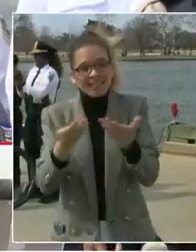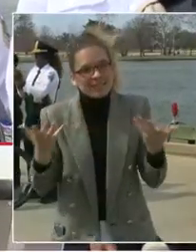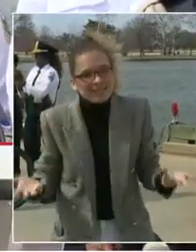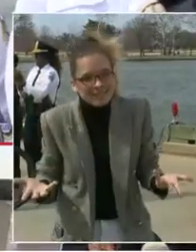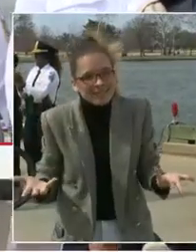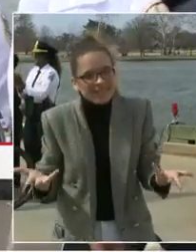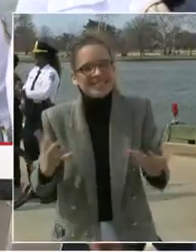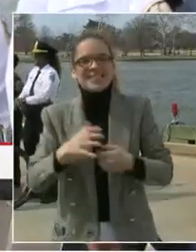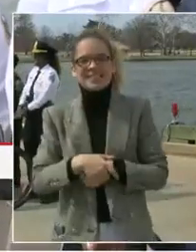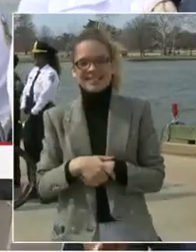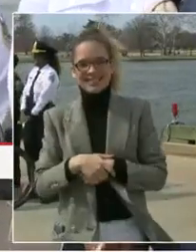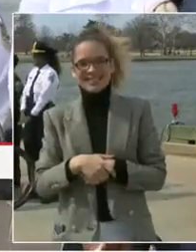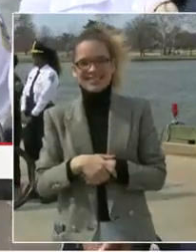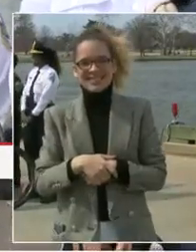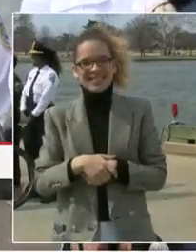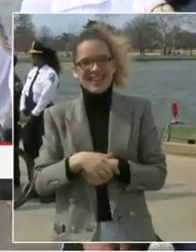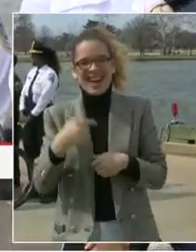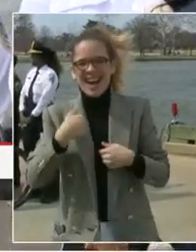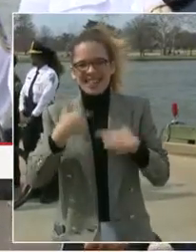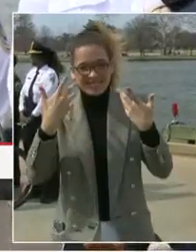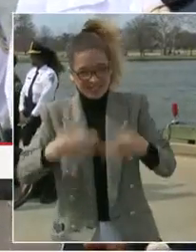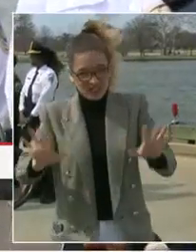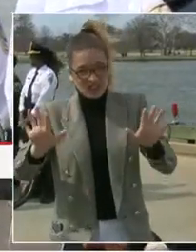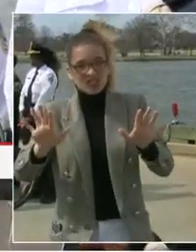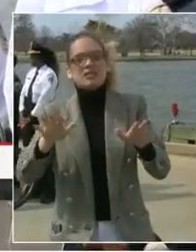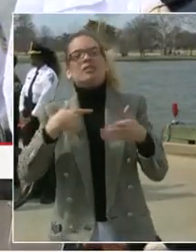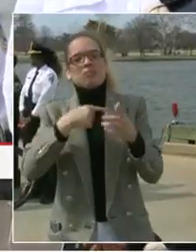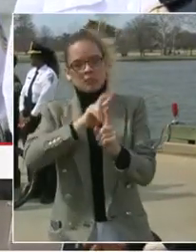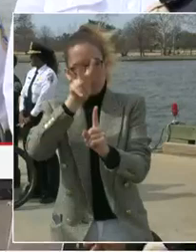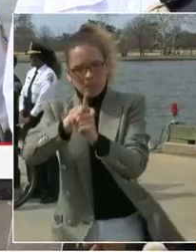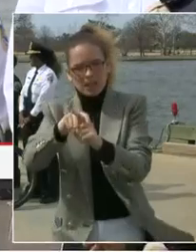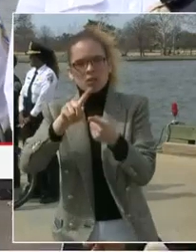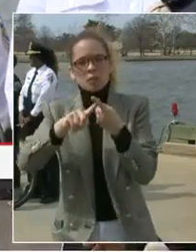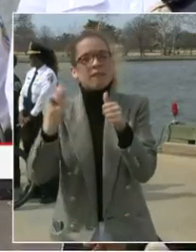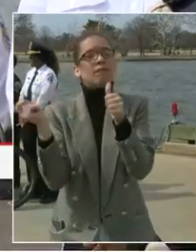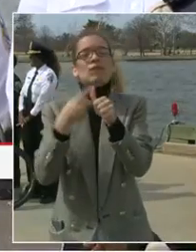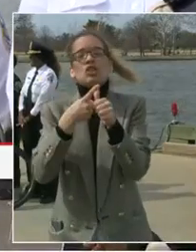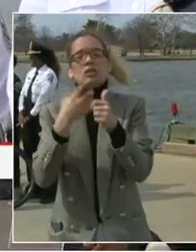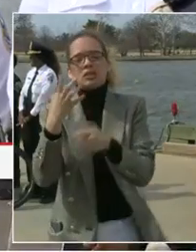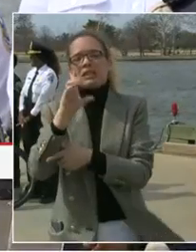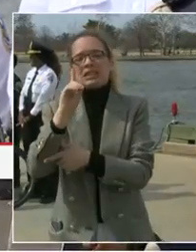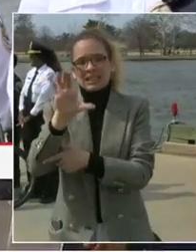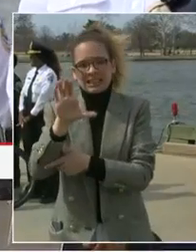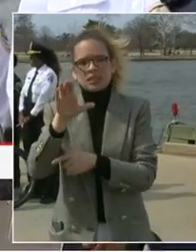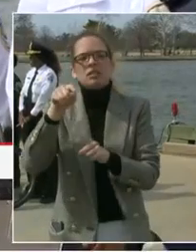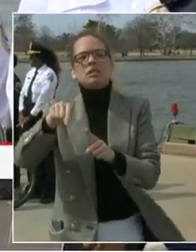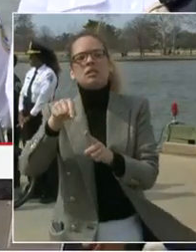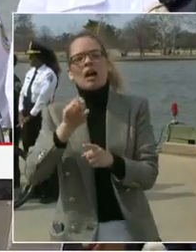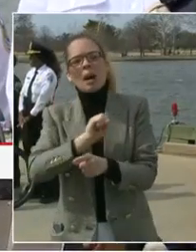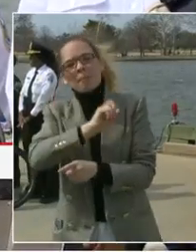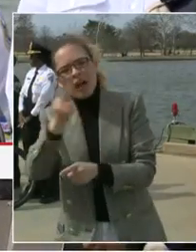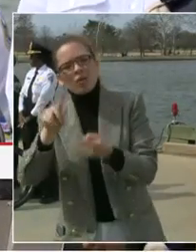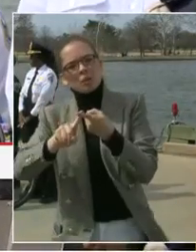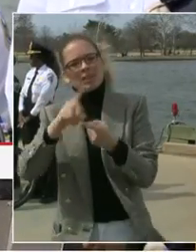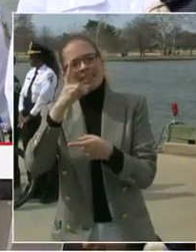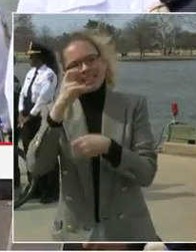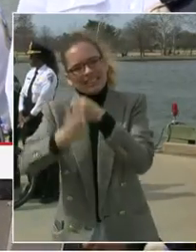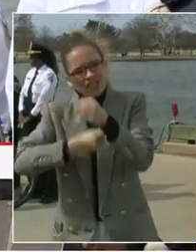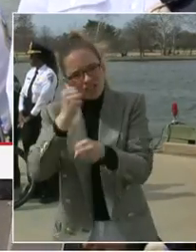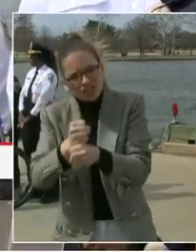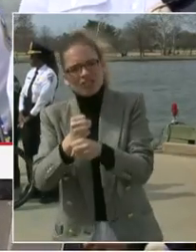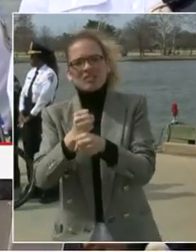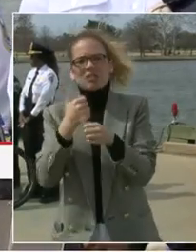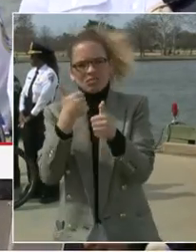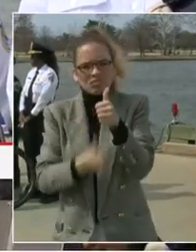Following recruit training, I was assigned to the 1st District, an area I would return to 17 years later as the district commander. I took pride in learning